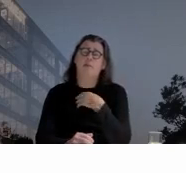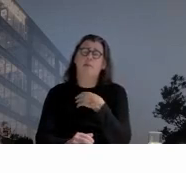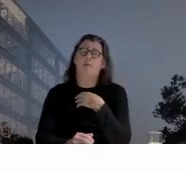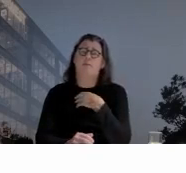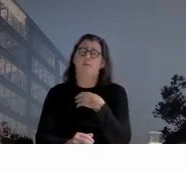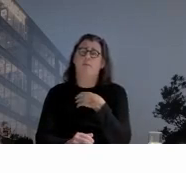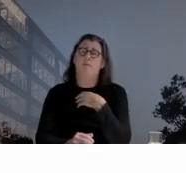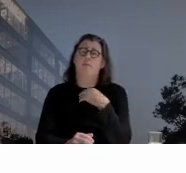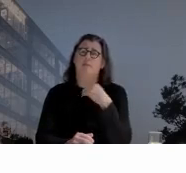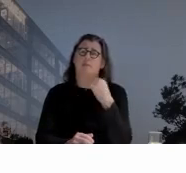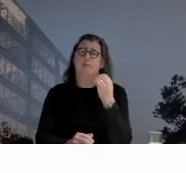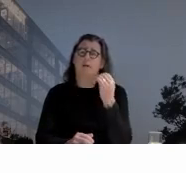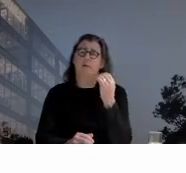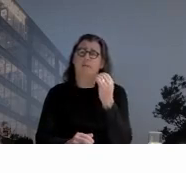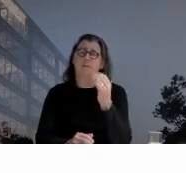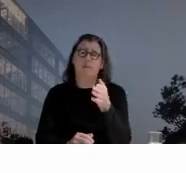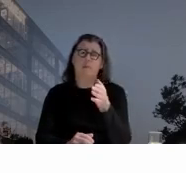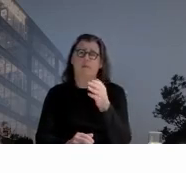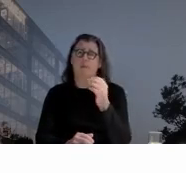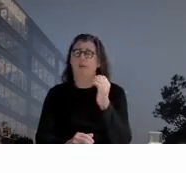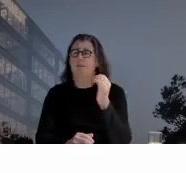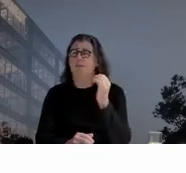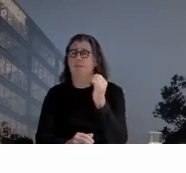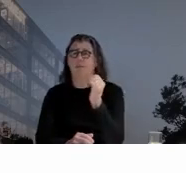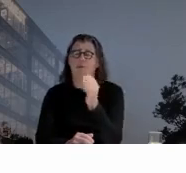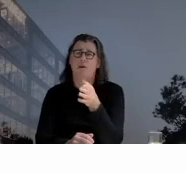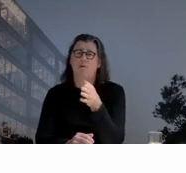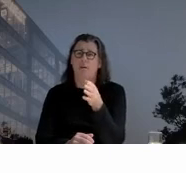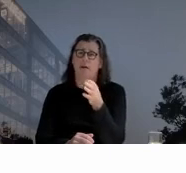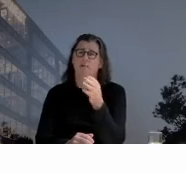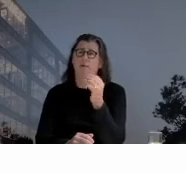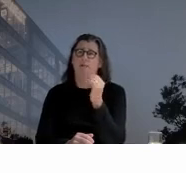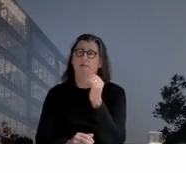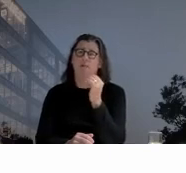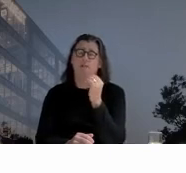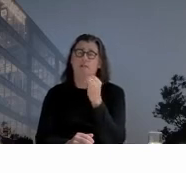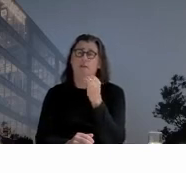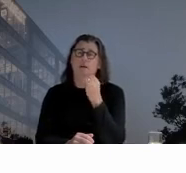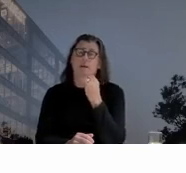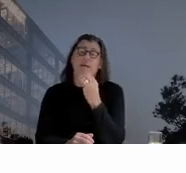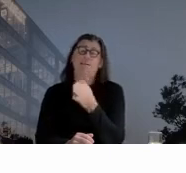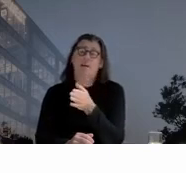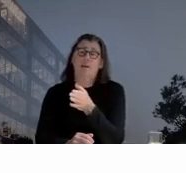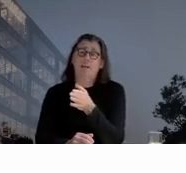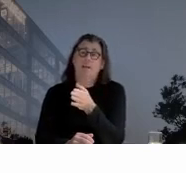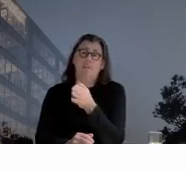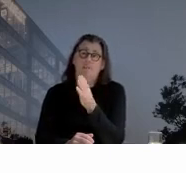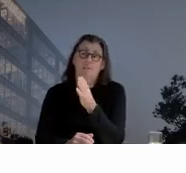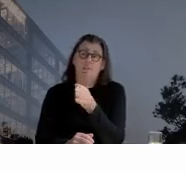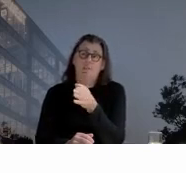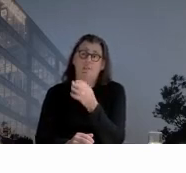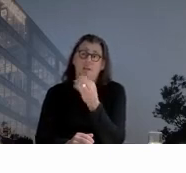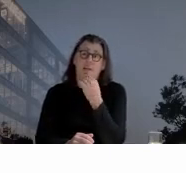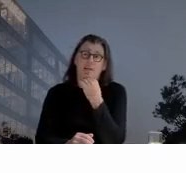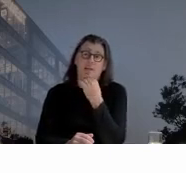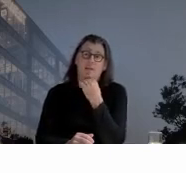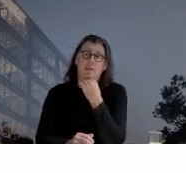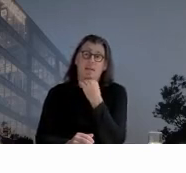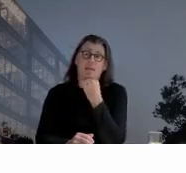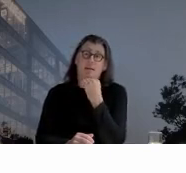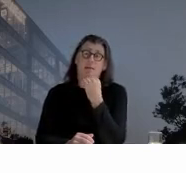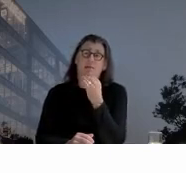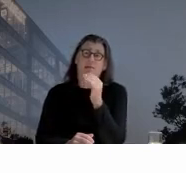through a series of different solutions from pure timber to timber concrete hybrids to entirely option 2 in the middle